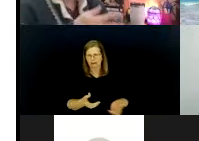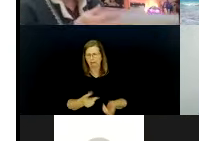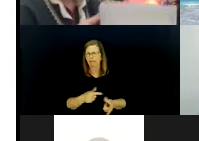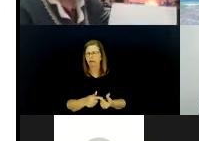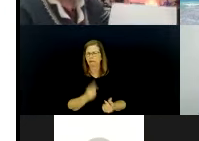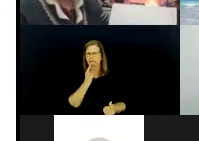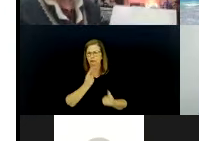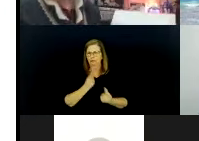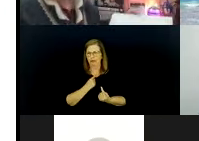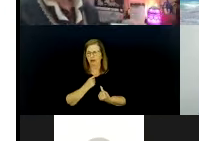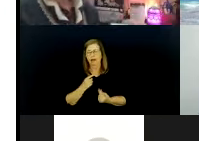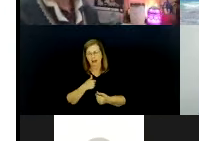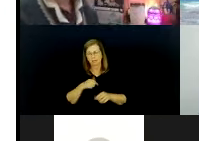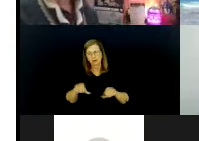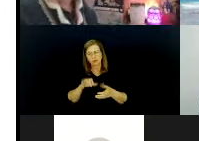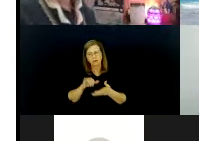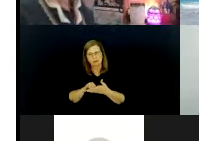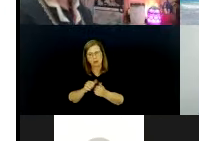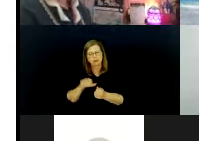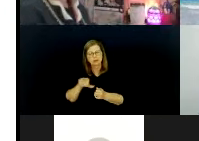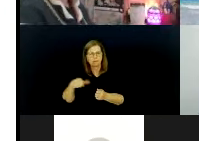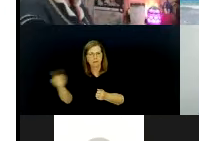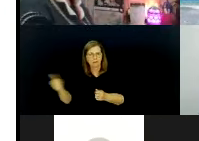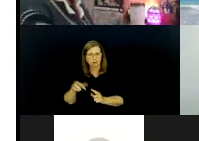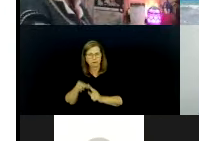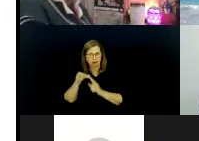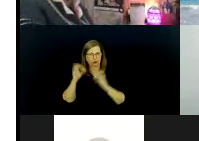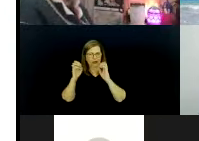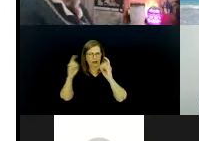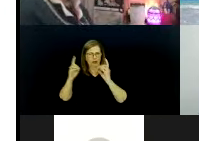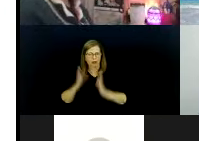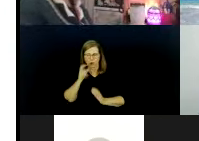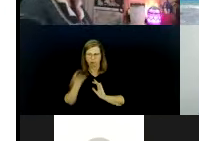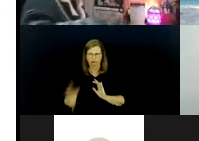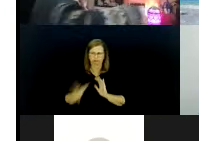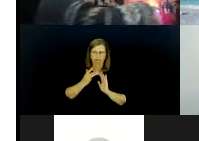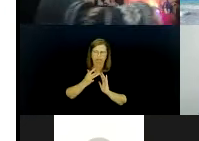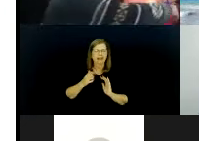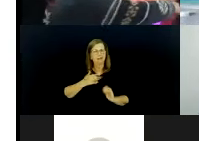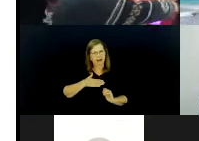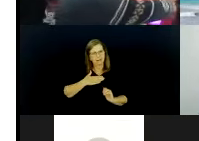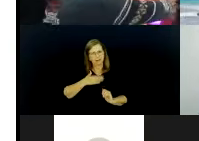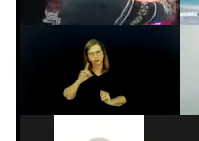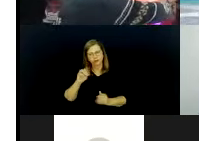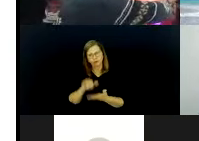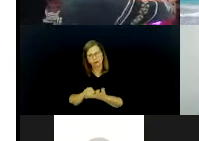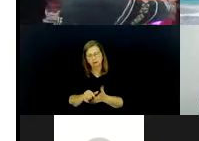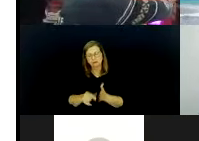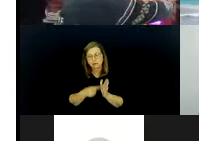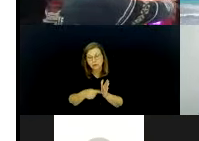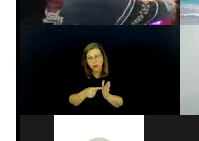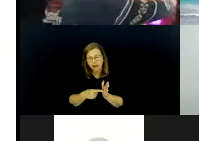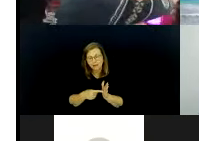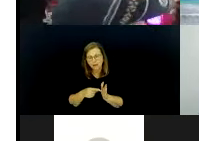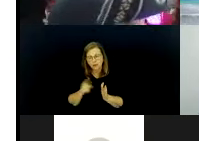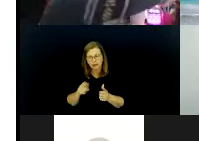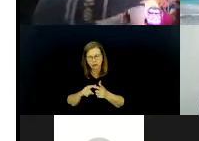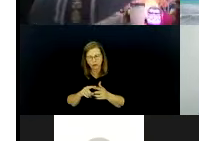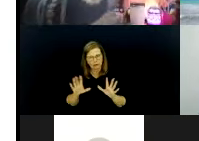been doing that with some other special educators who have reached out, and I'm happy to do that. Sometimes we just need to break it